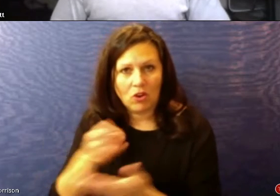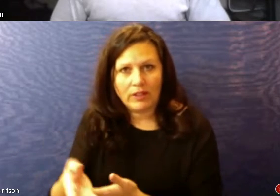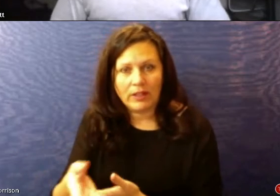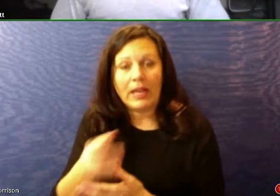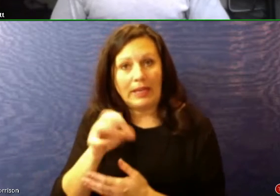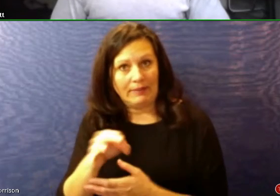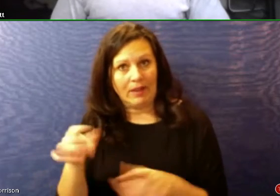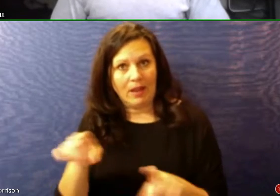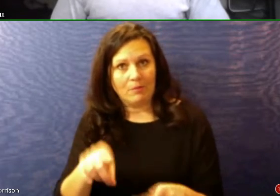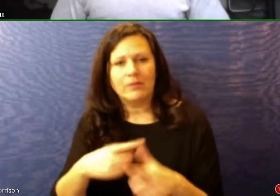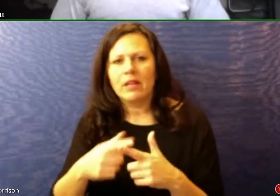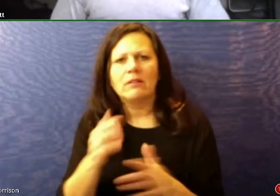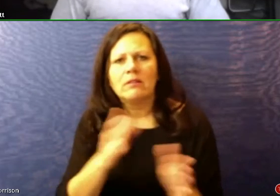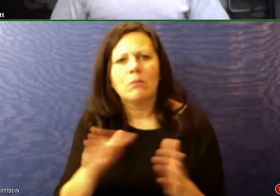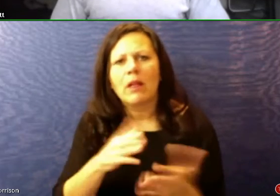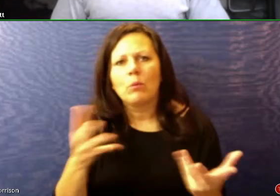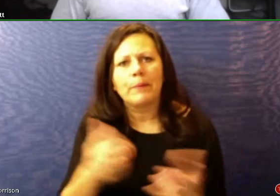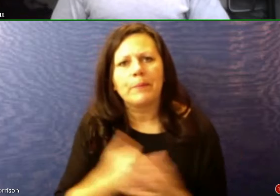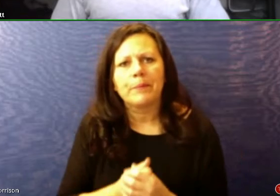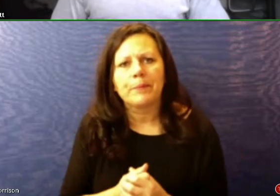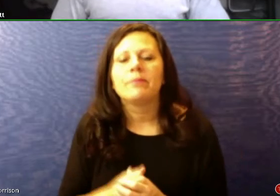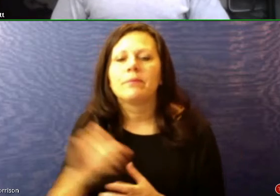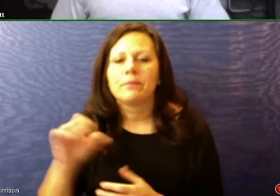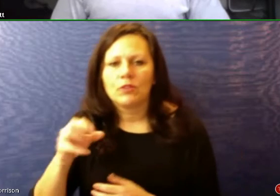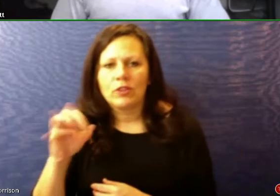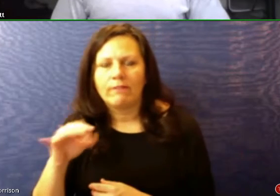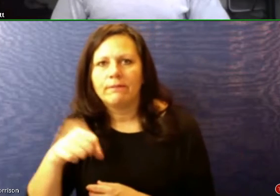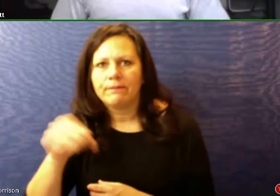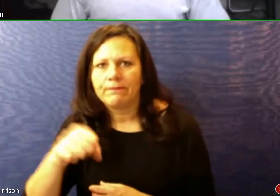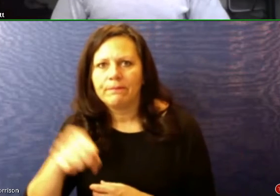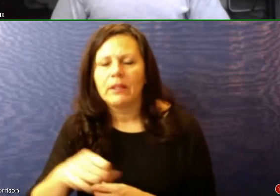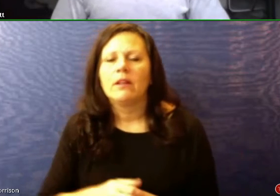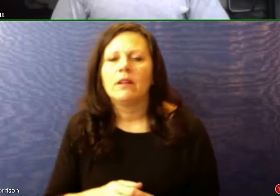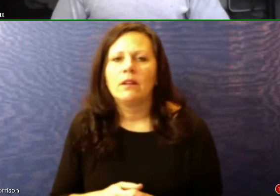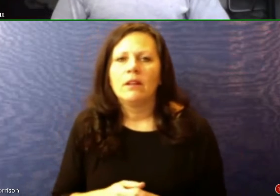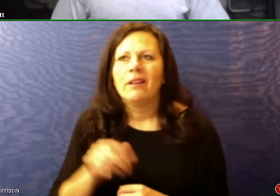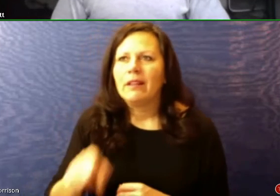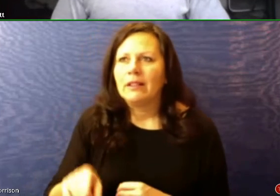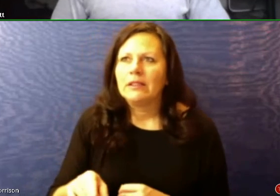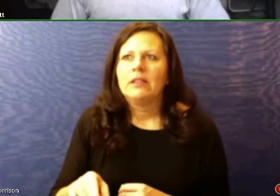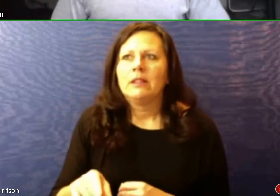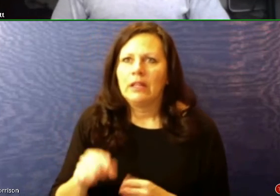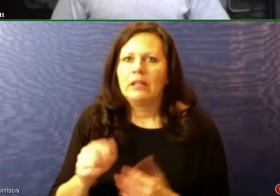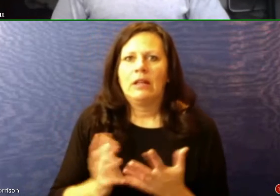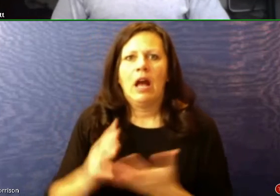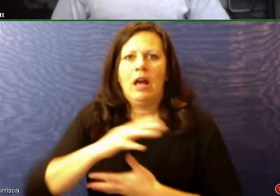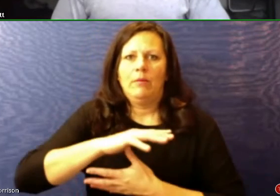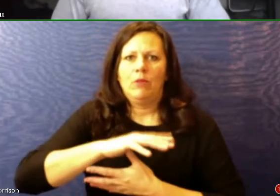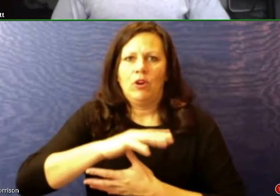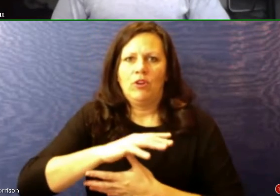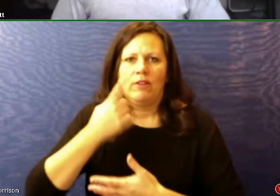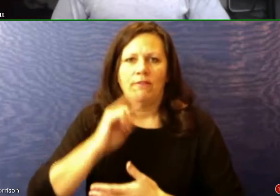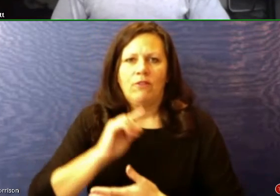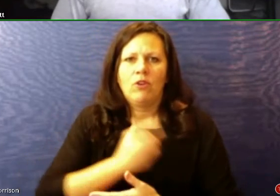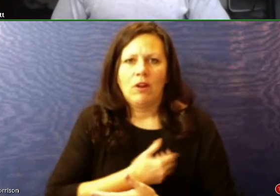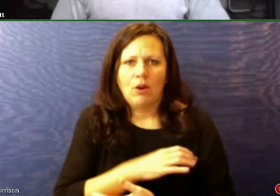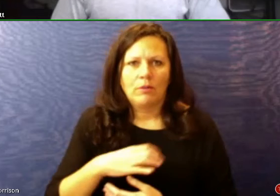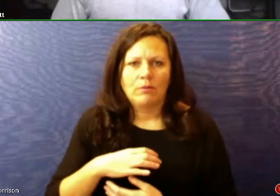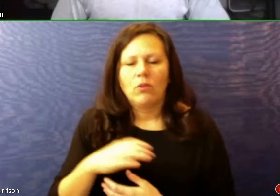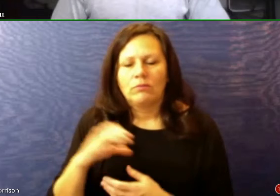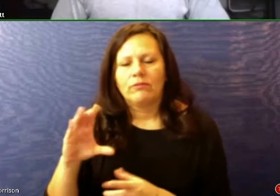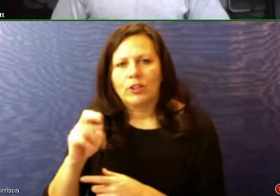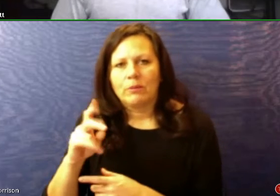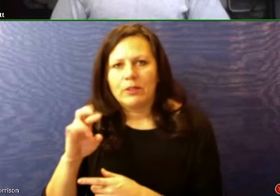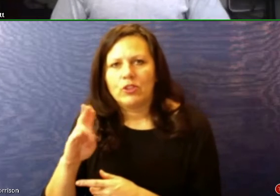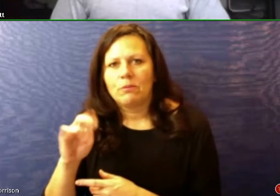plan? Yeah, absolutely. And this is a very, very, you know, high priority for Commissioner Bettman and his